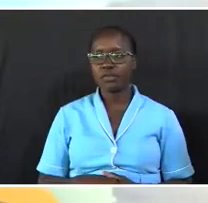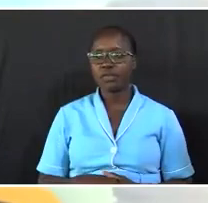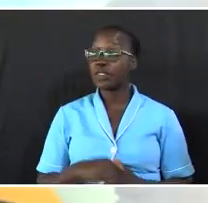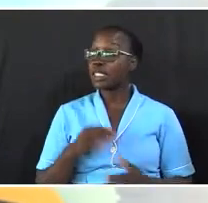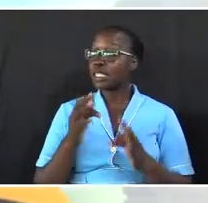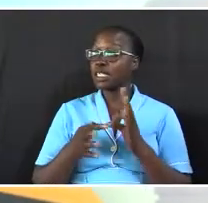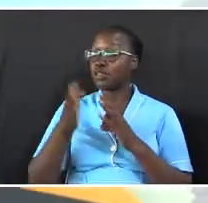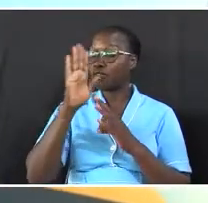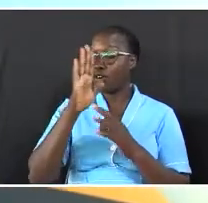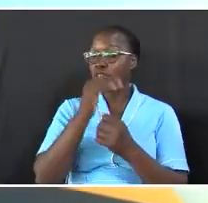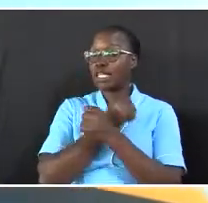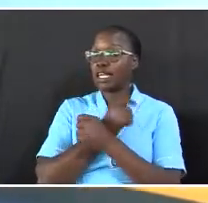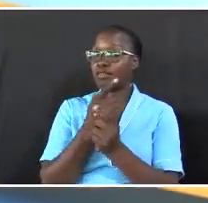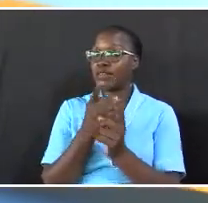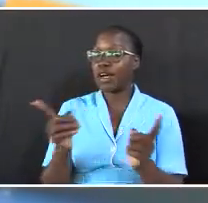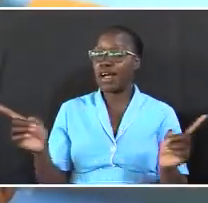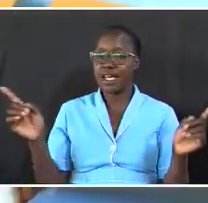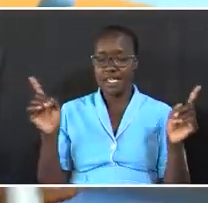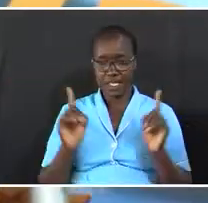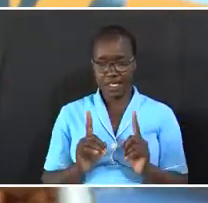if God loves us,